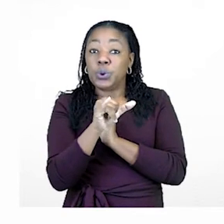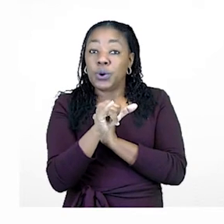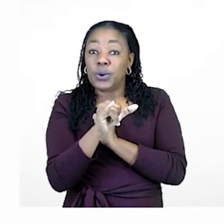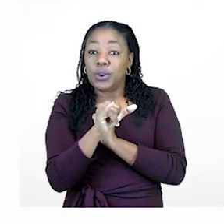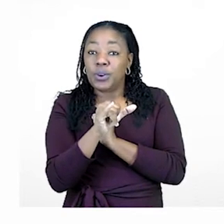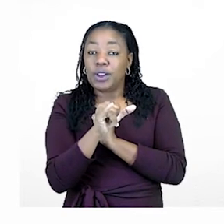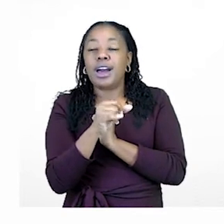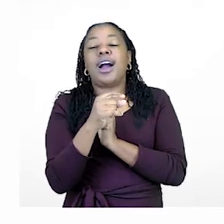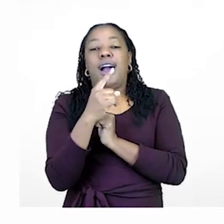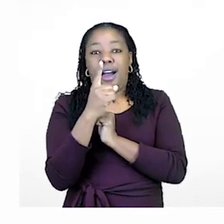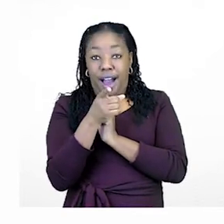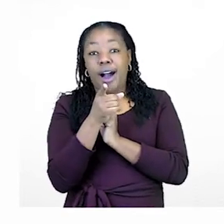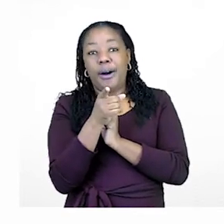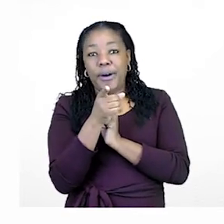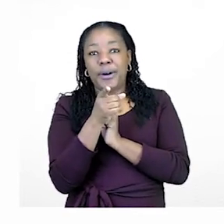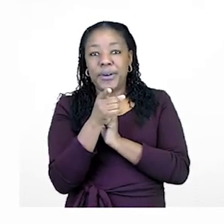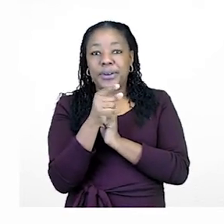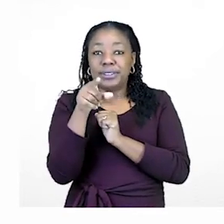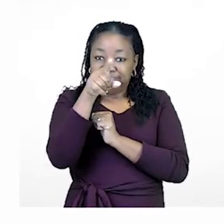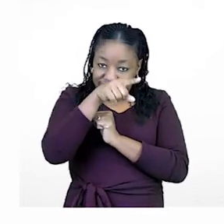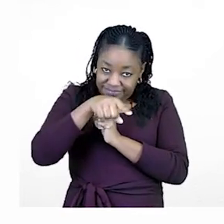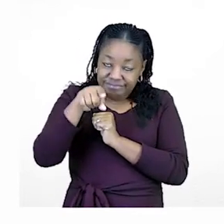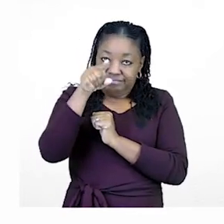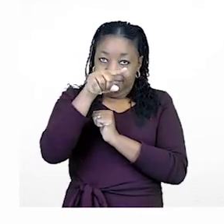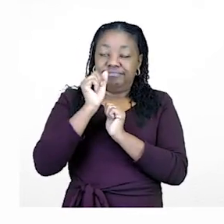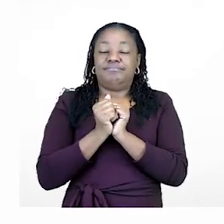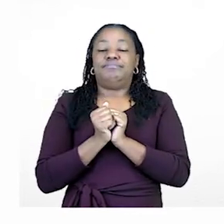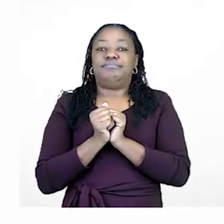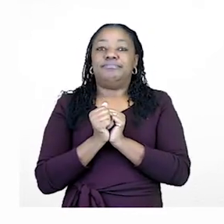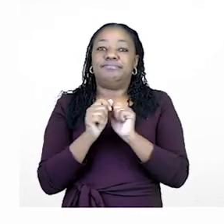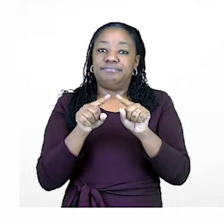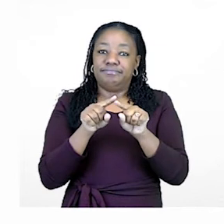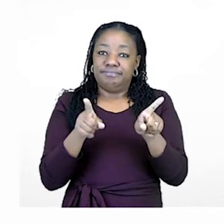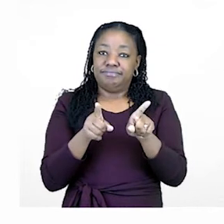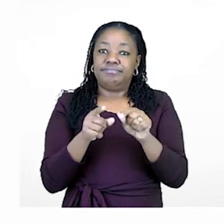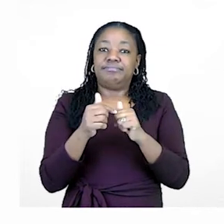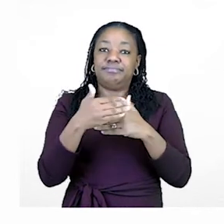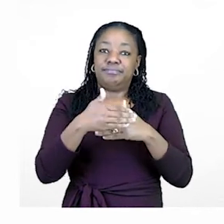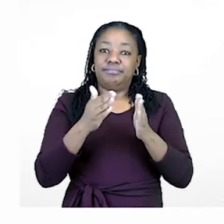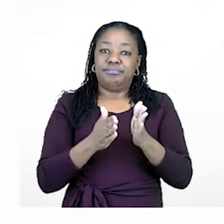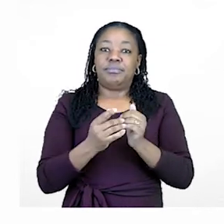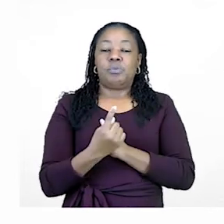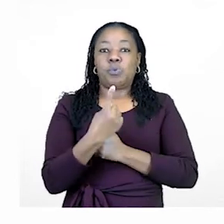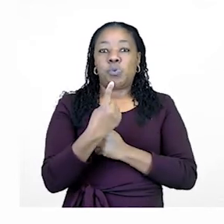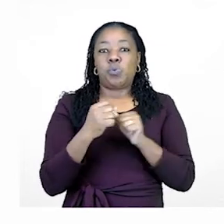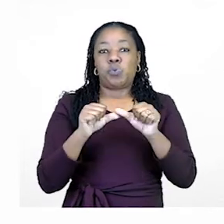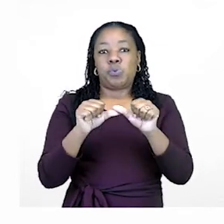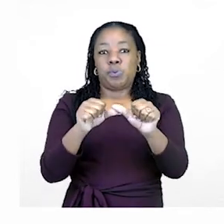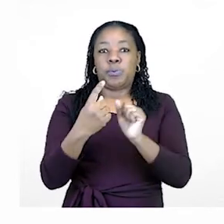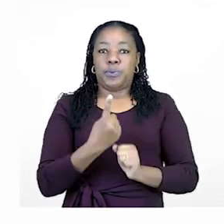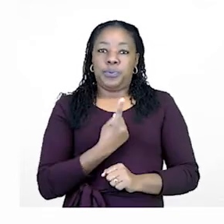Wonderful! I'd like you to please circle the one that is missing there. The rest, I'm sure you can do by